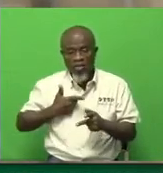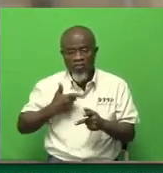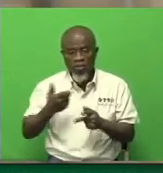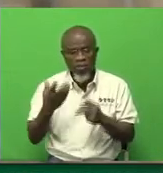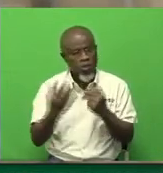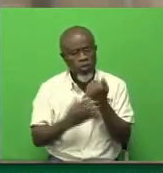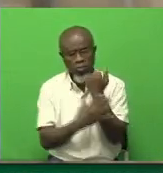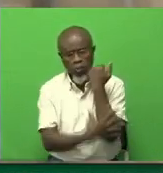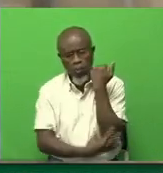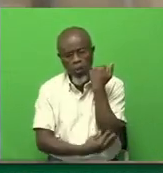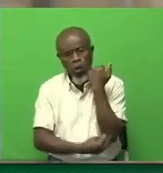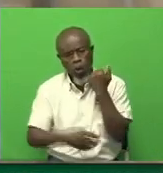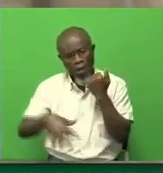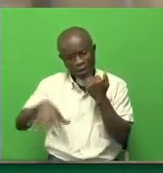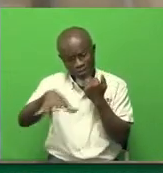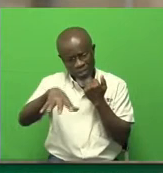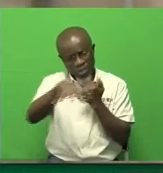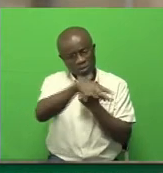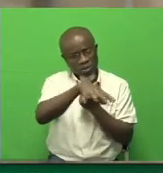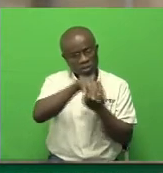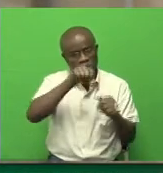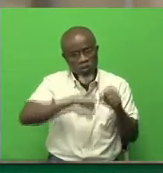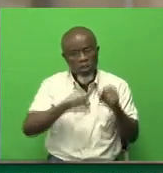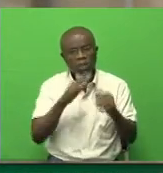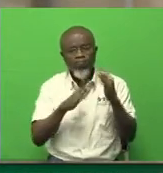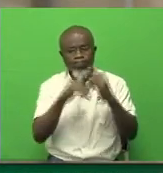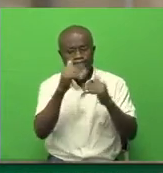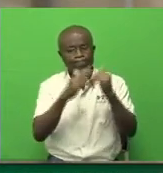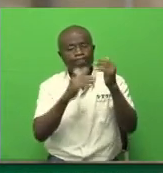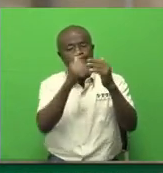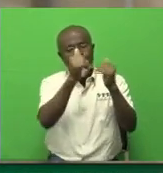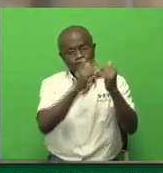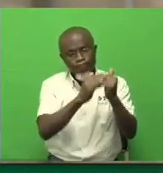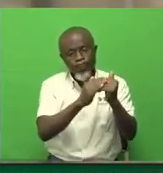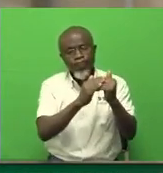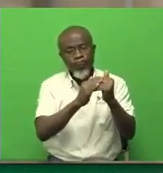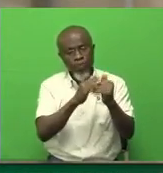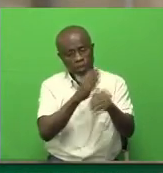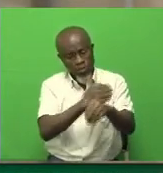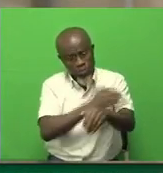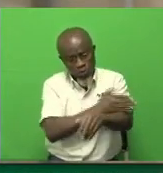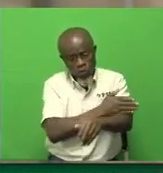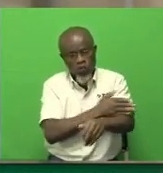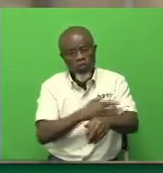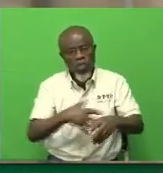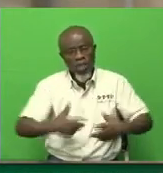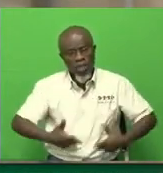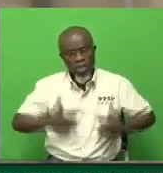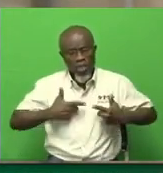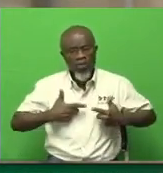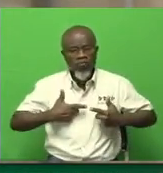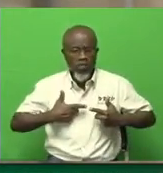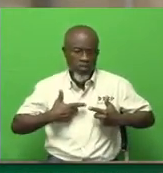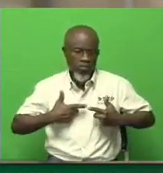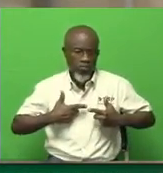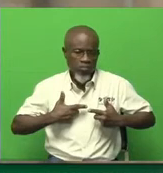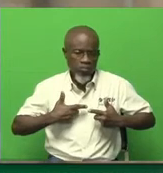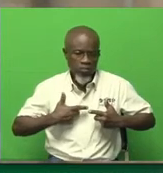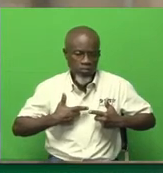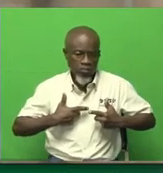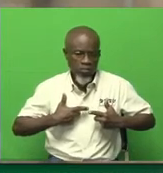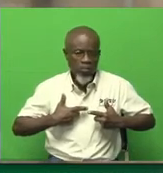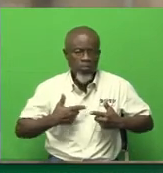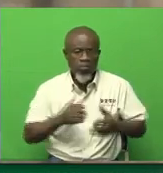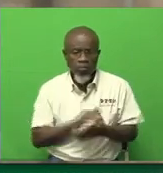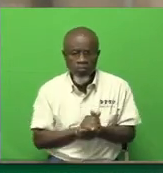improve their living circumstances and the reason why this government can pursue this is because over